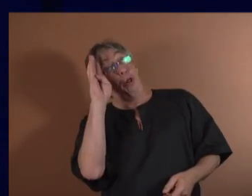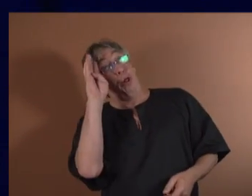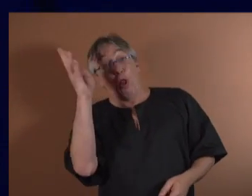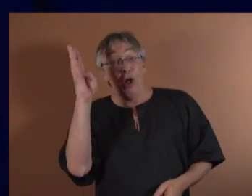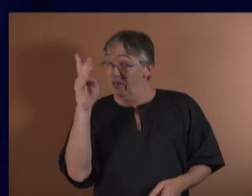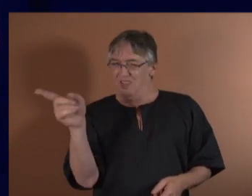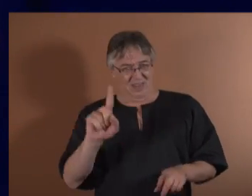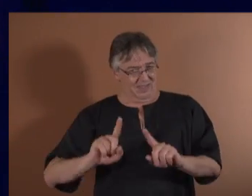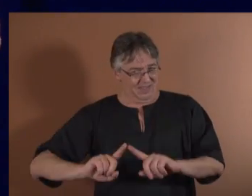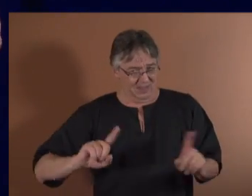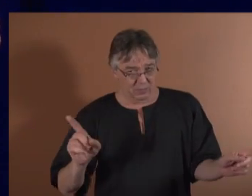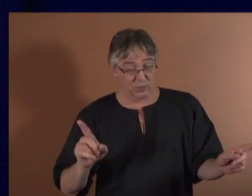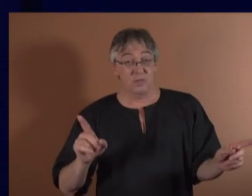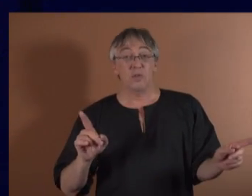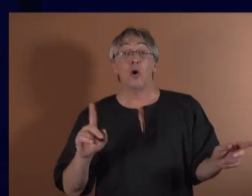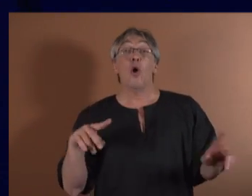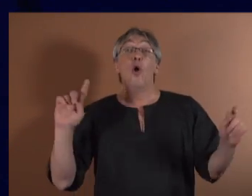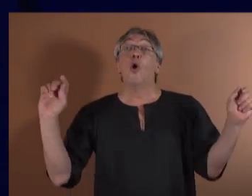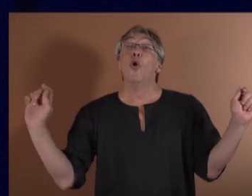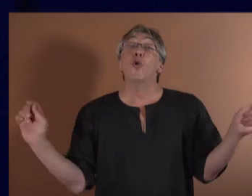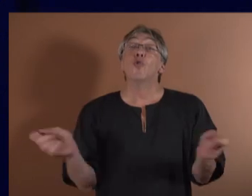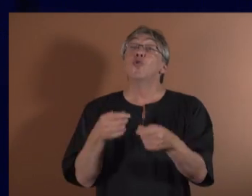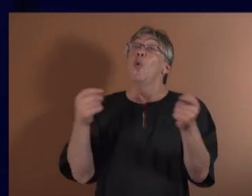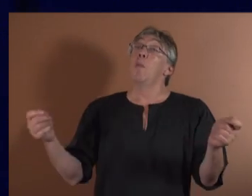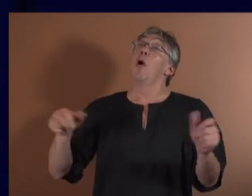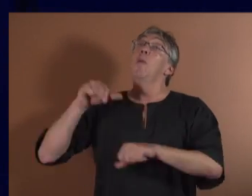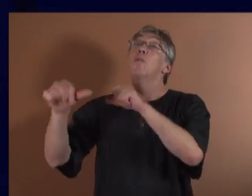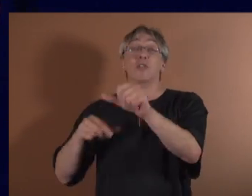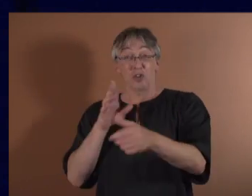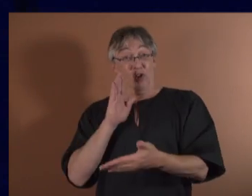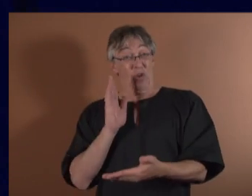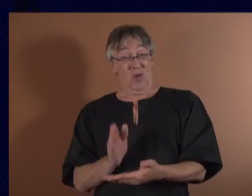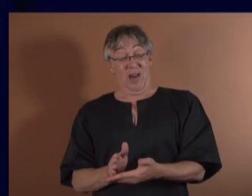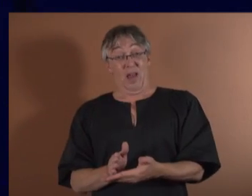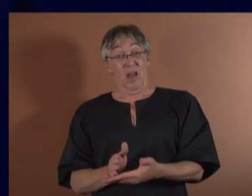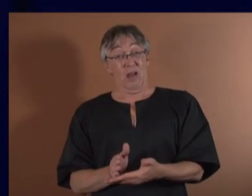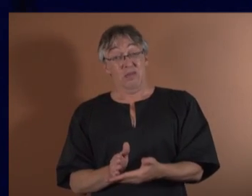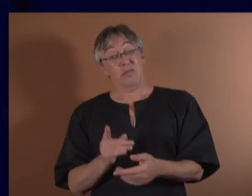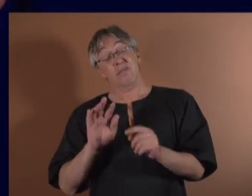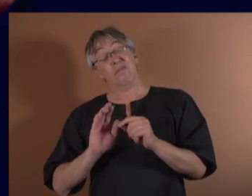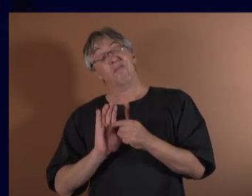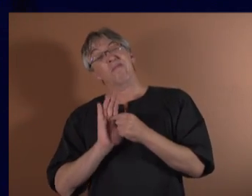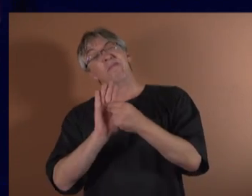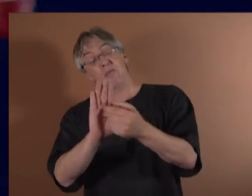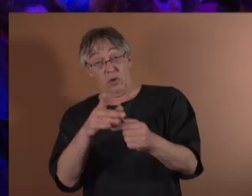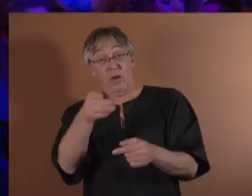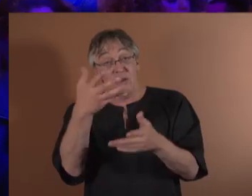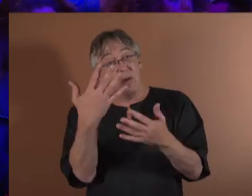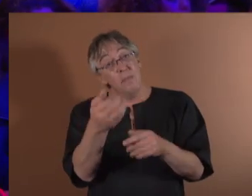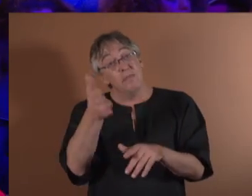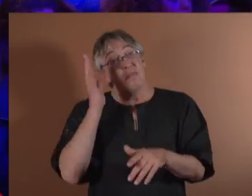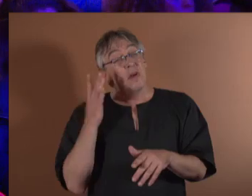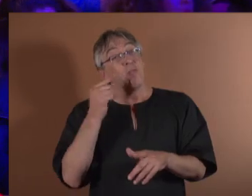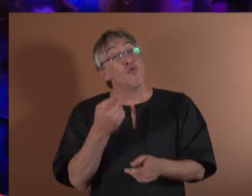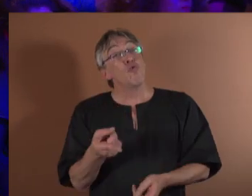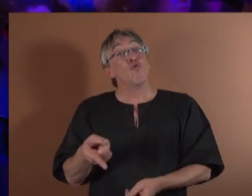that I've seen is something that I refer to as the unnatural planning model. What's that? You ever had a boss or a manager or a director bring together